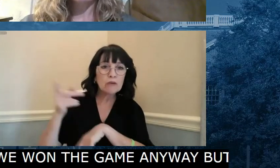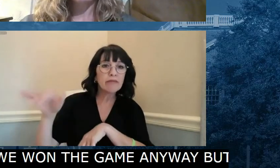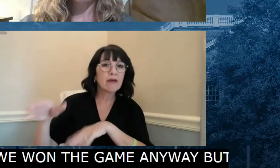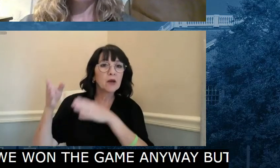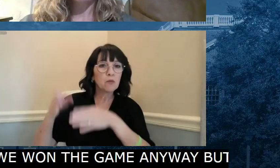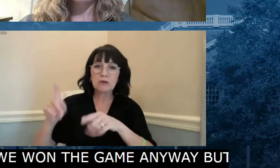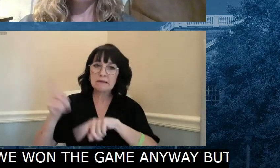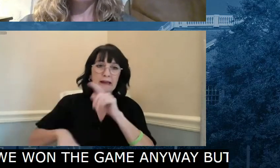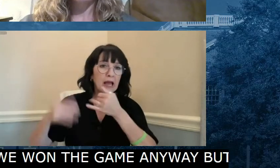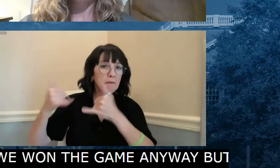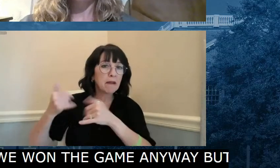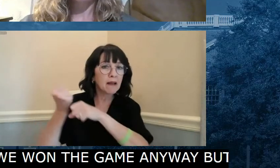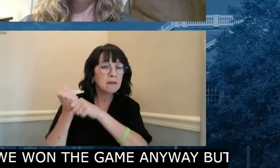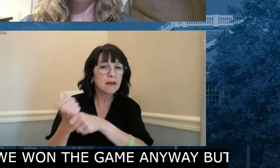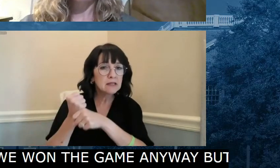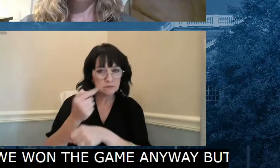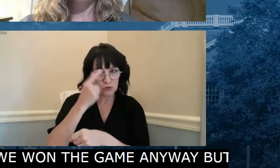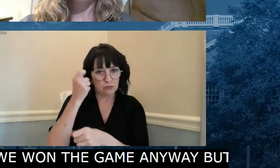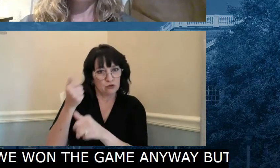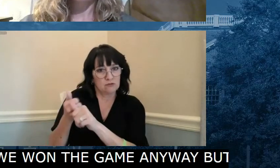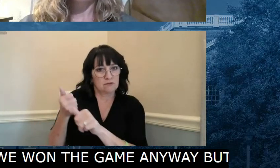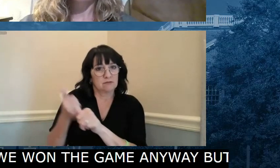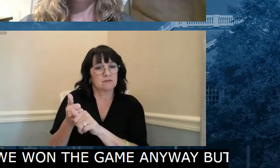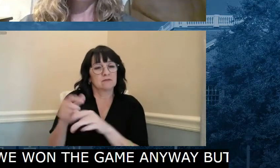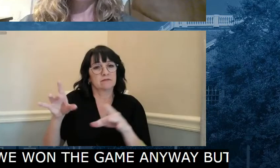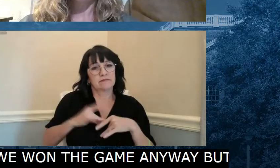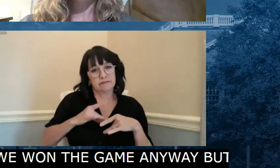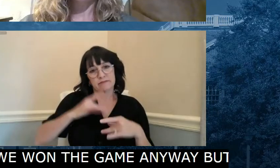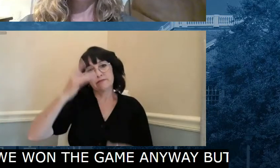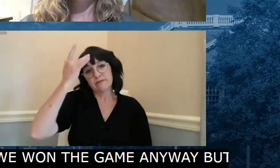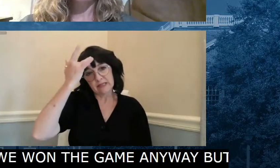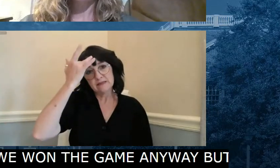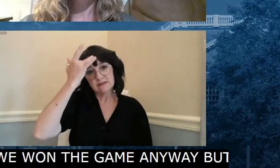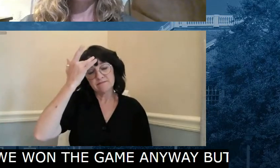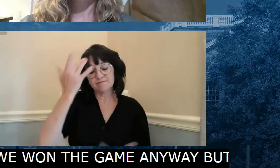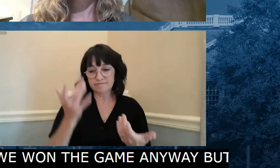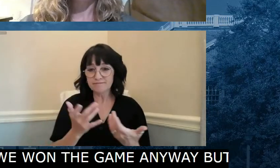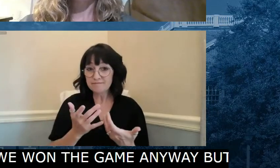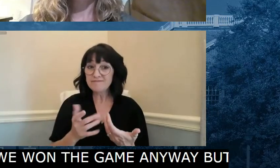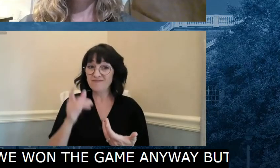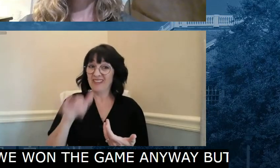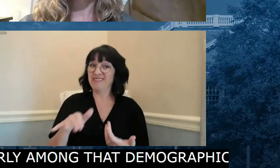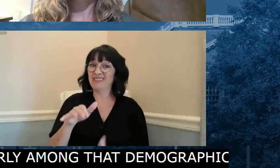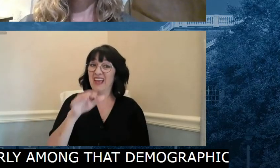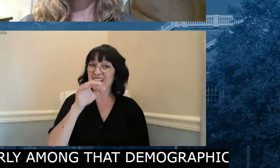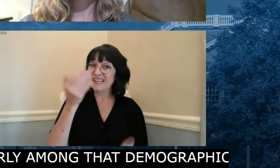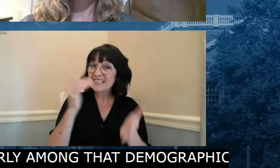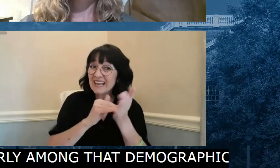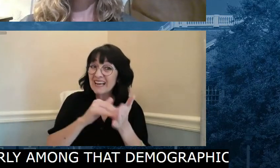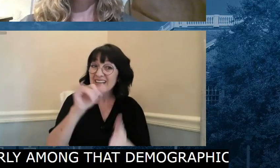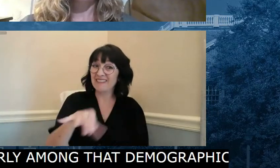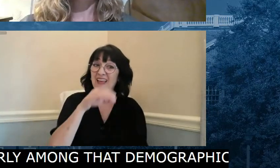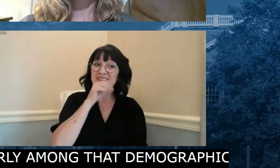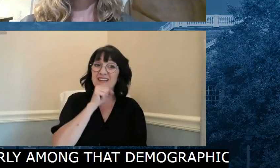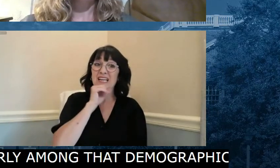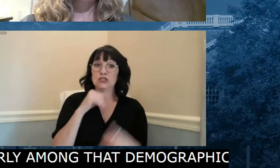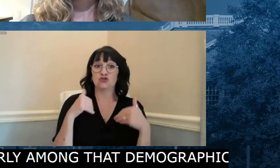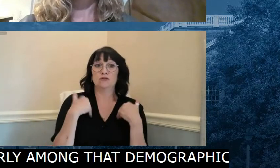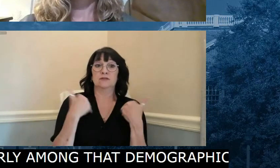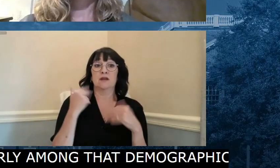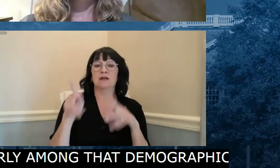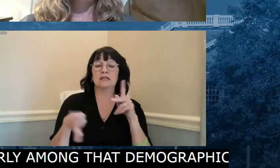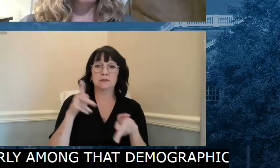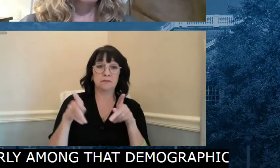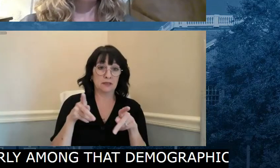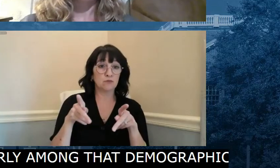that demographic, young adult demographic. And so we need folks, as Dr. Rattay says, if you're working in those